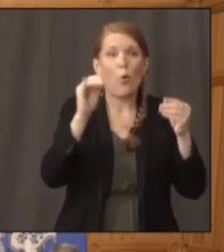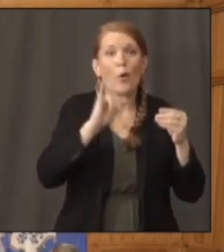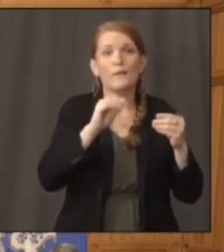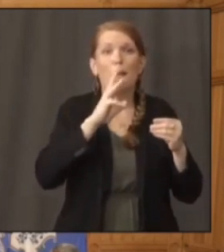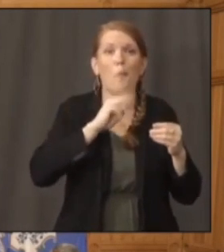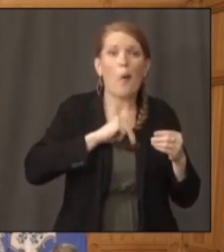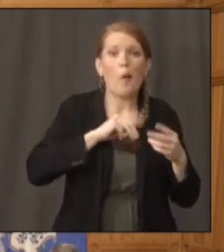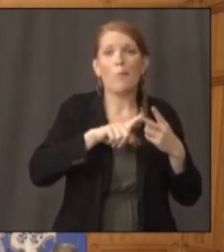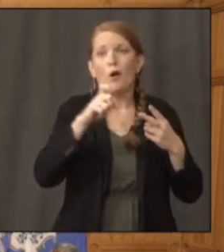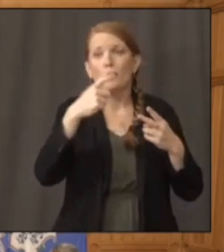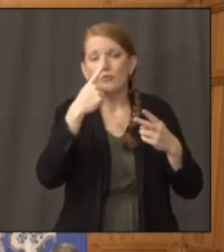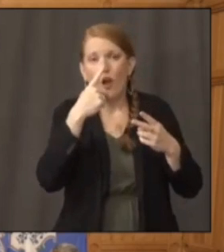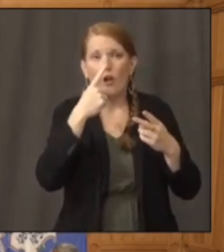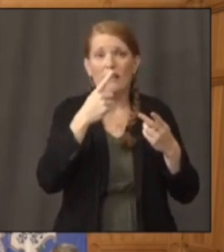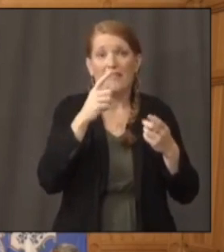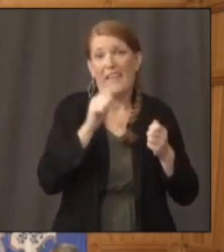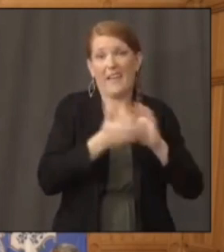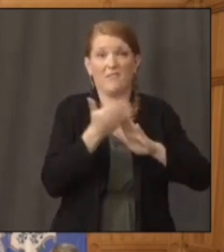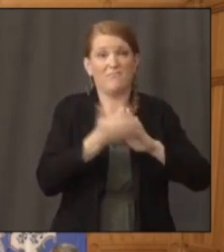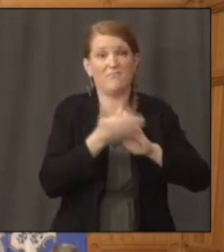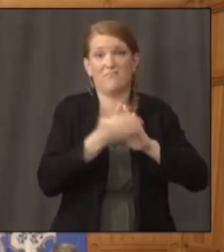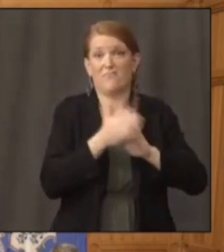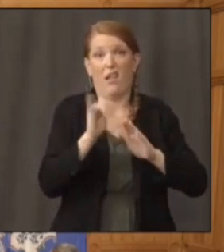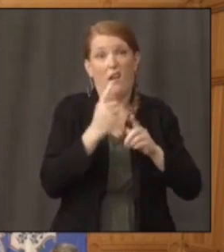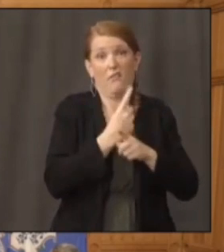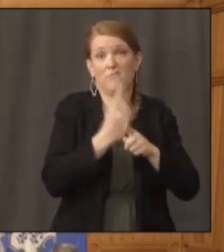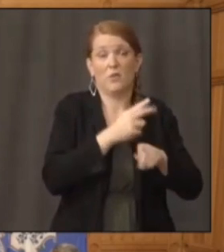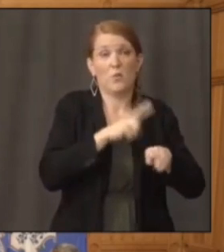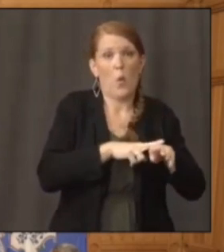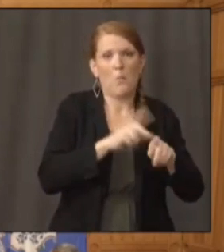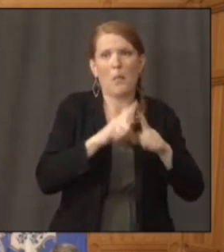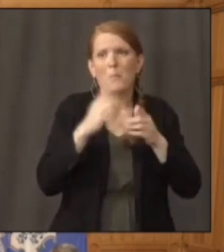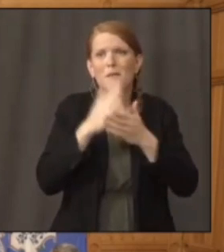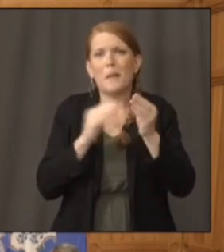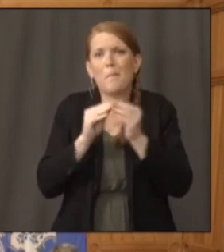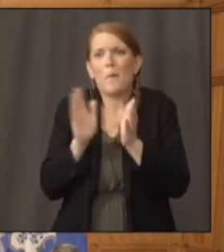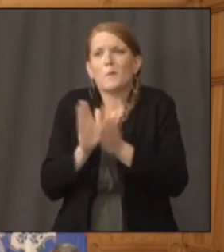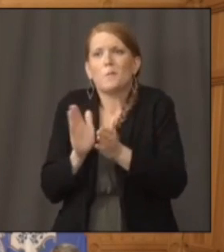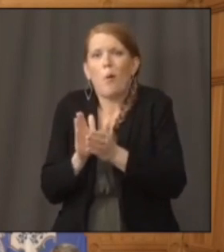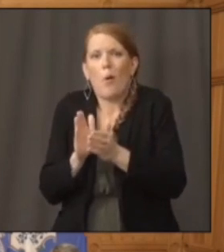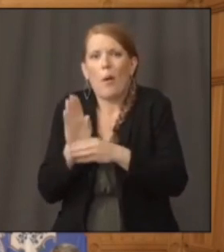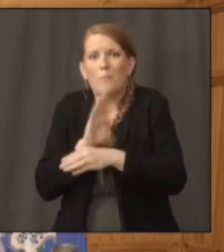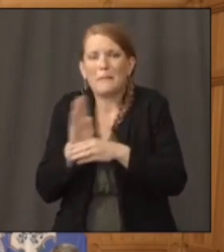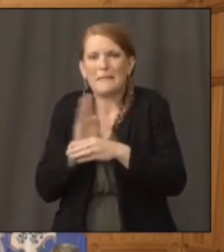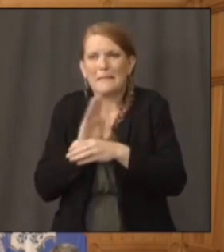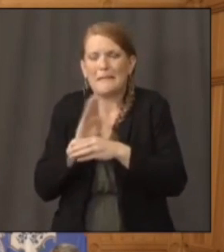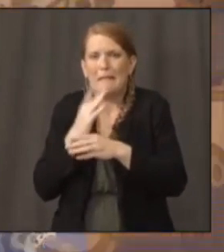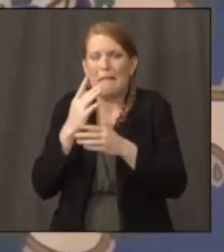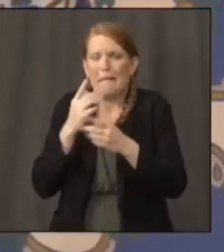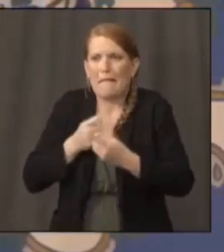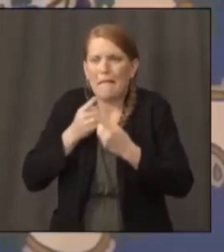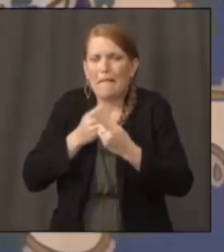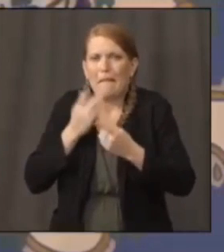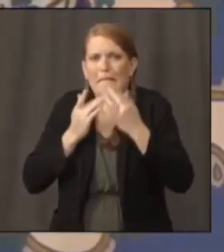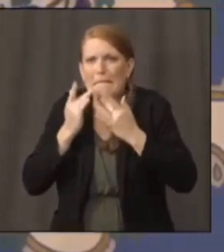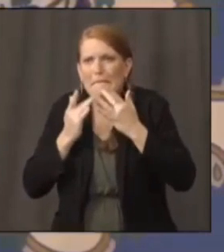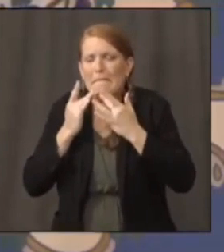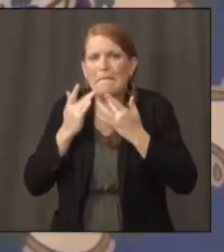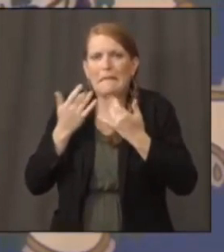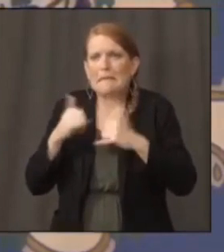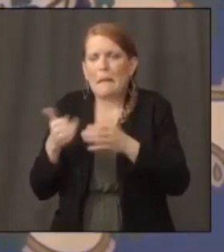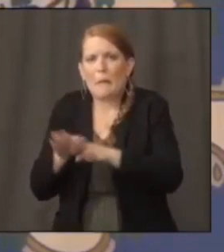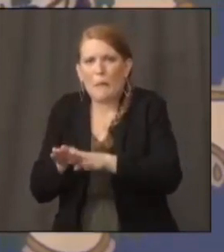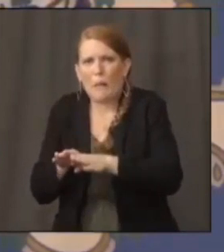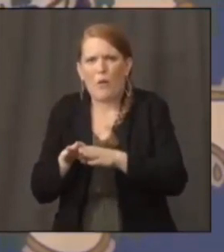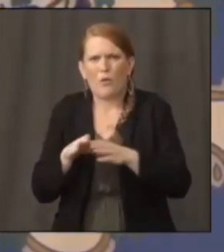still remain closed. What's your response to maybe that dichotomy? Well, I'd say two things. One thing that has